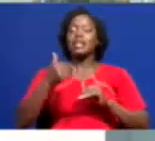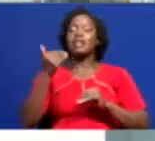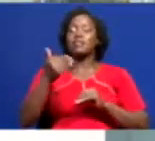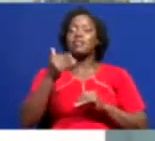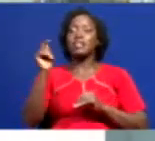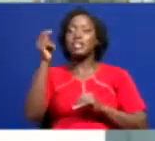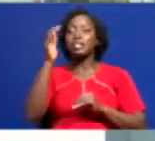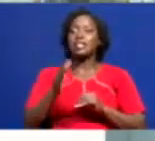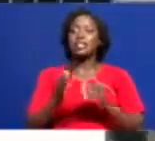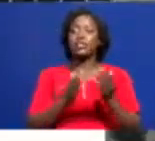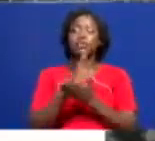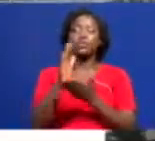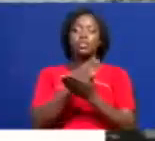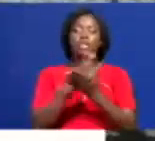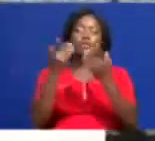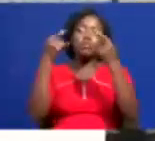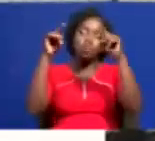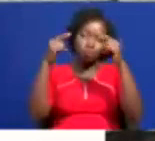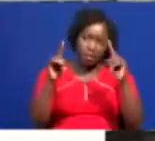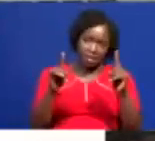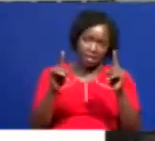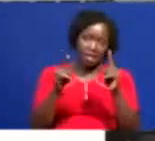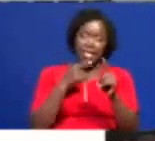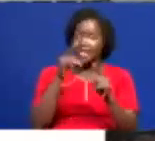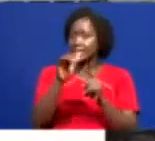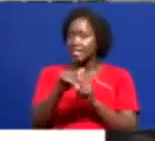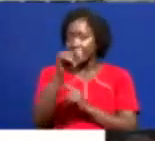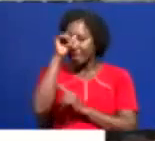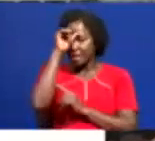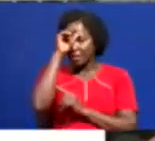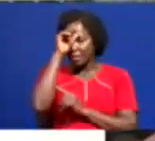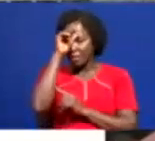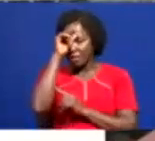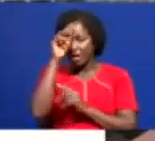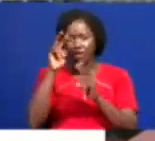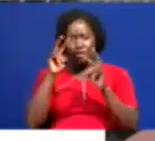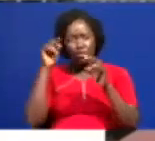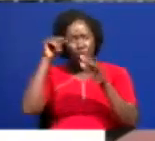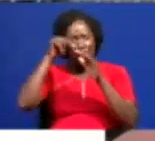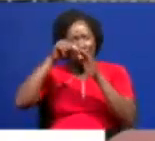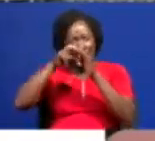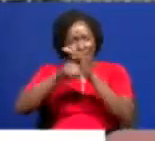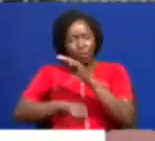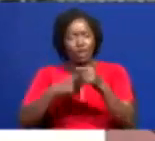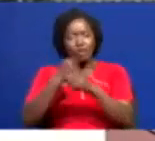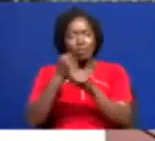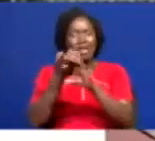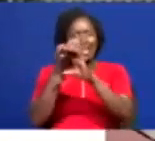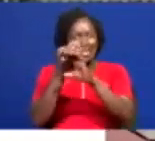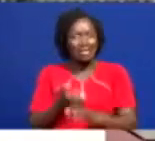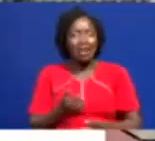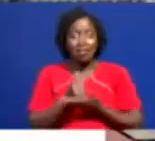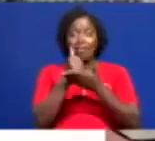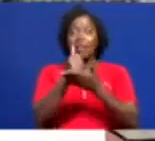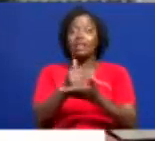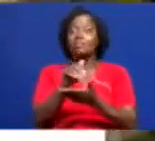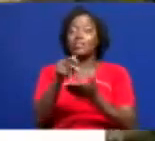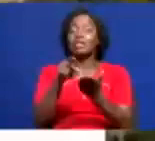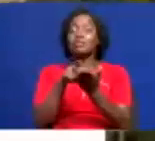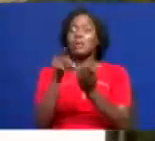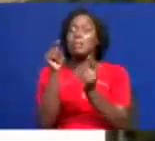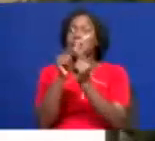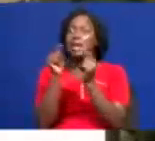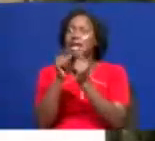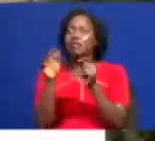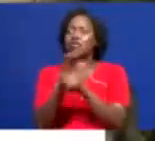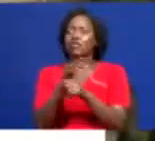through shared prosperity. Nyoro disclosed that the government had to look inward, make tough interventions that would be painful in